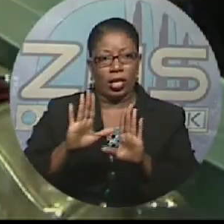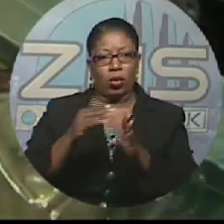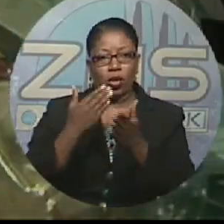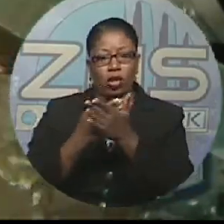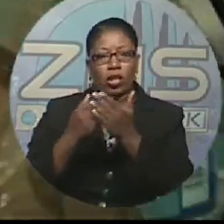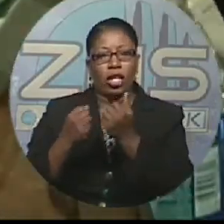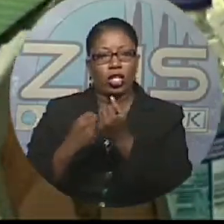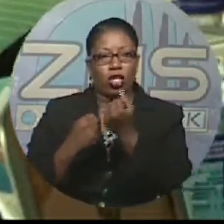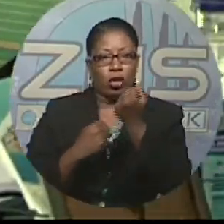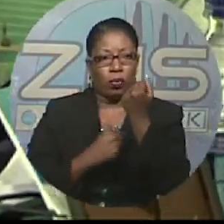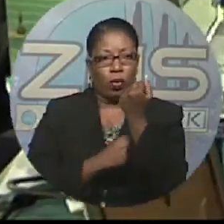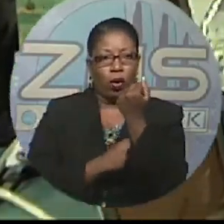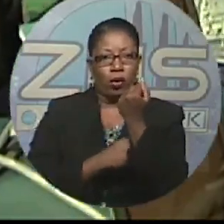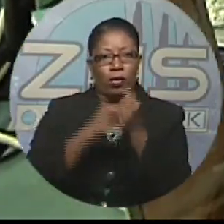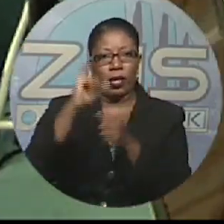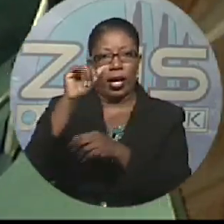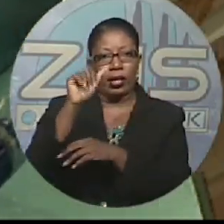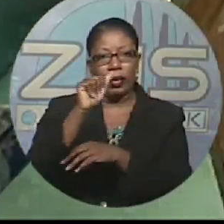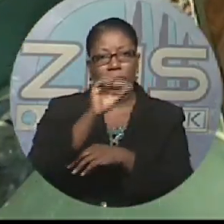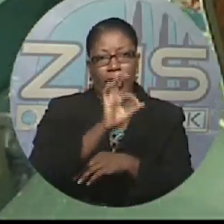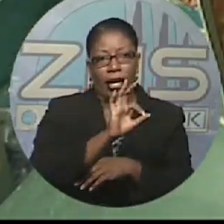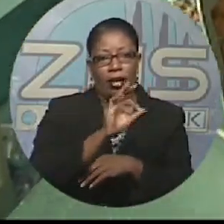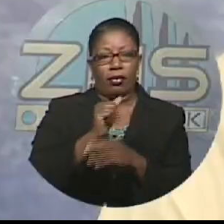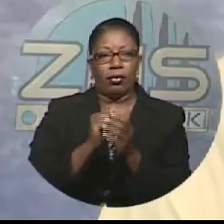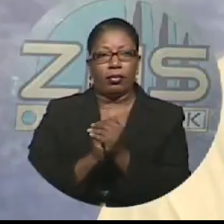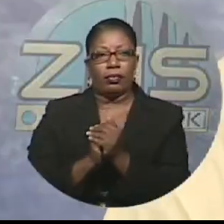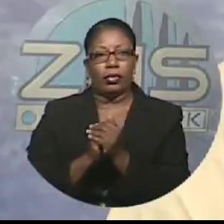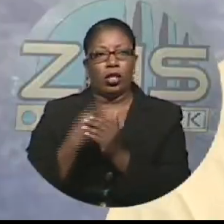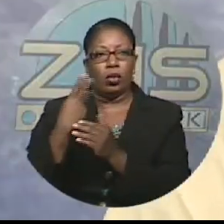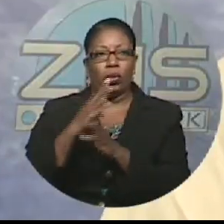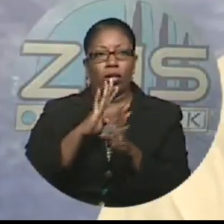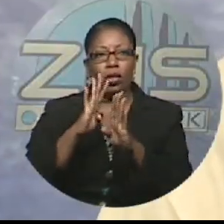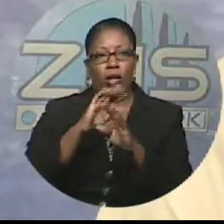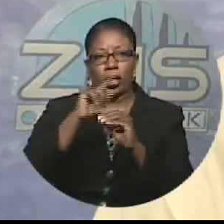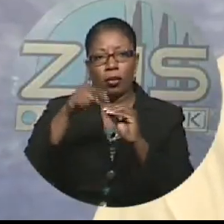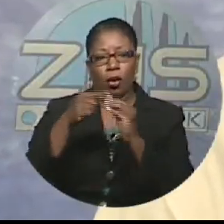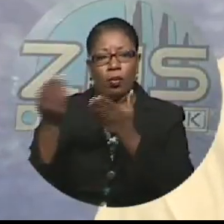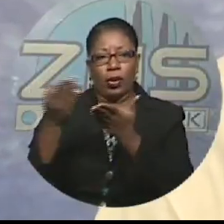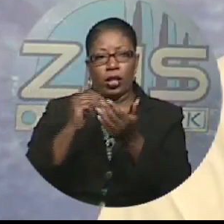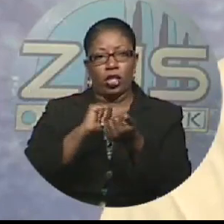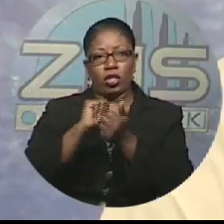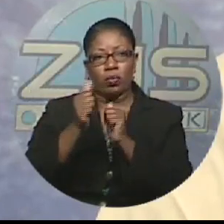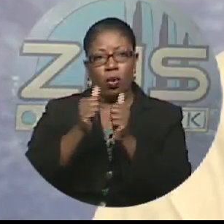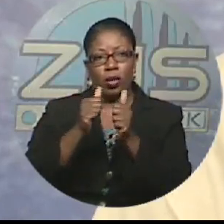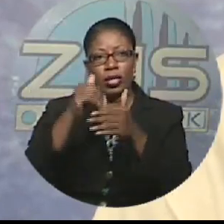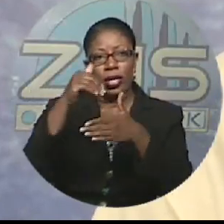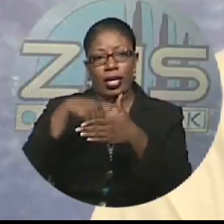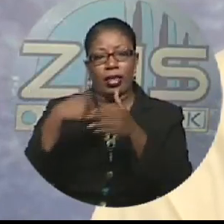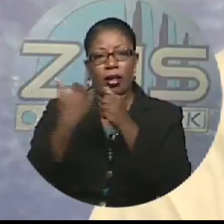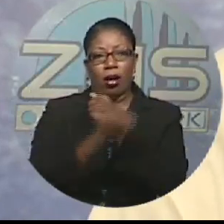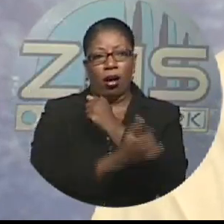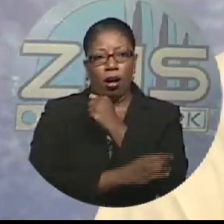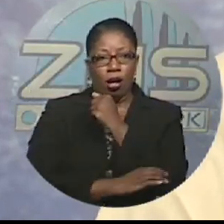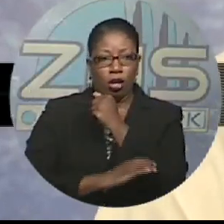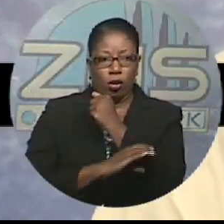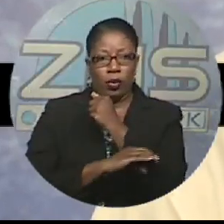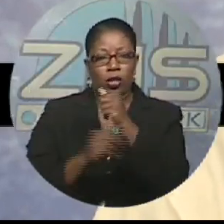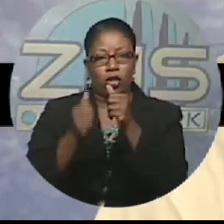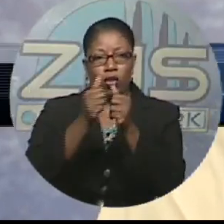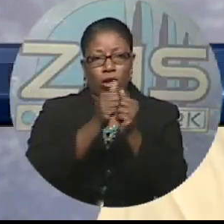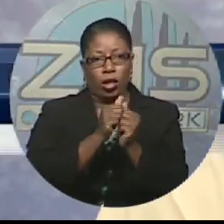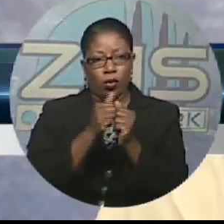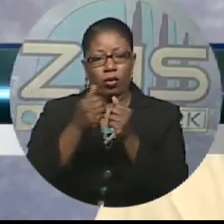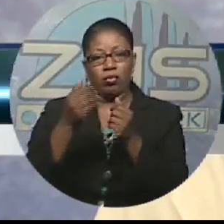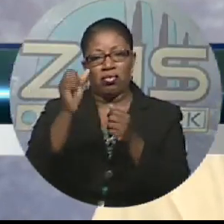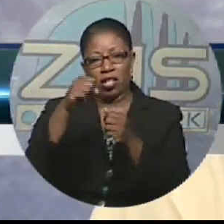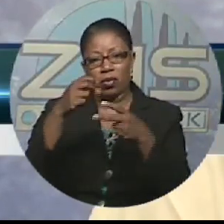of the IAAF. Over the years, we have been speaking about bringing the sports media in the Caribbean together. We have had many